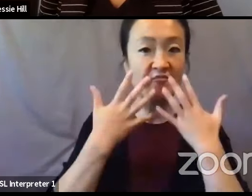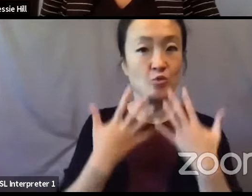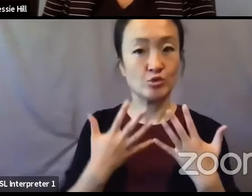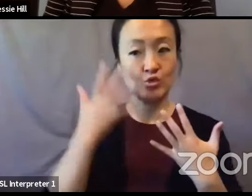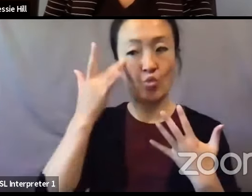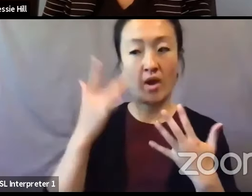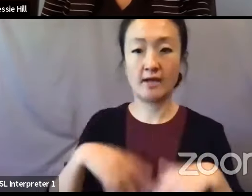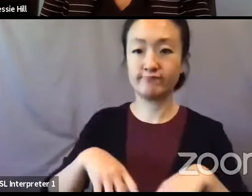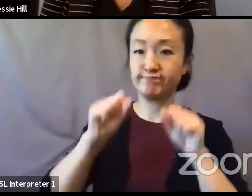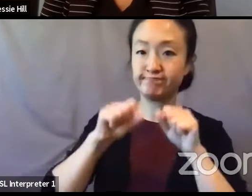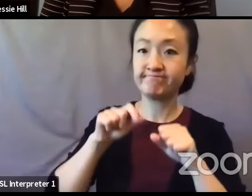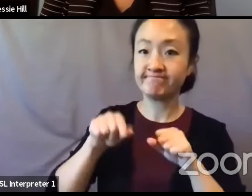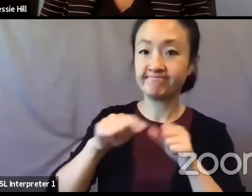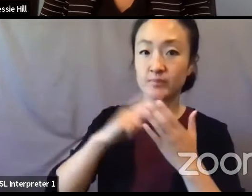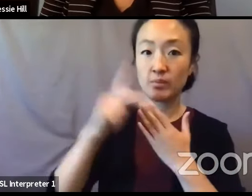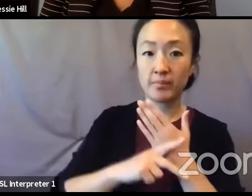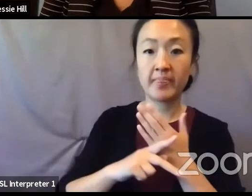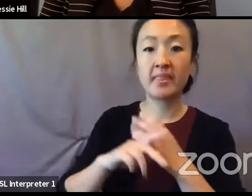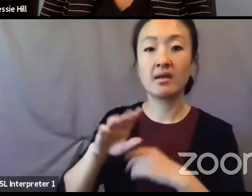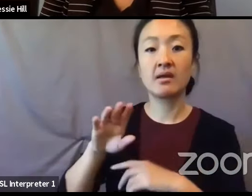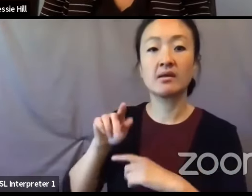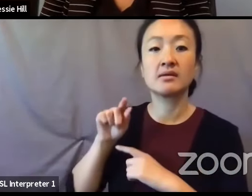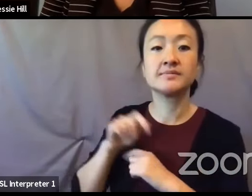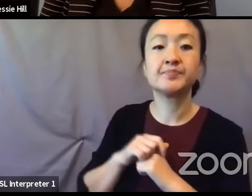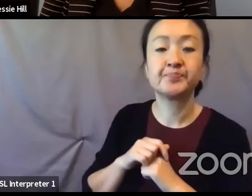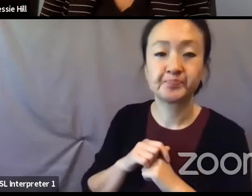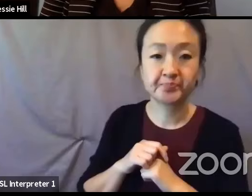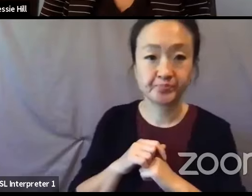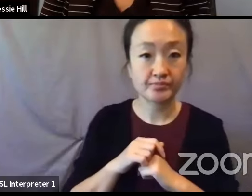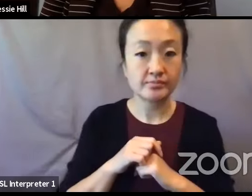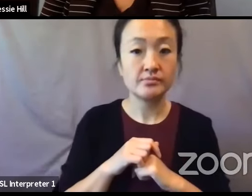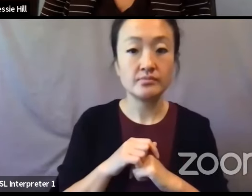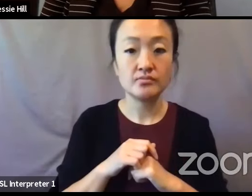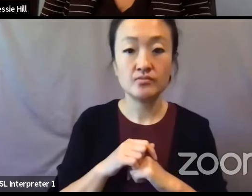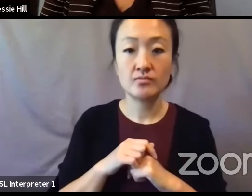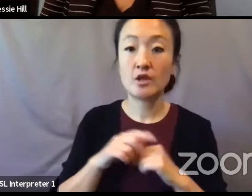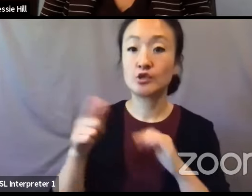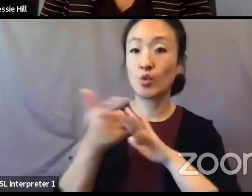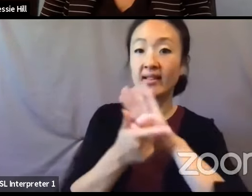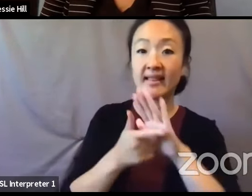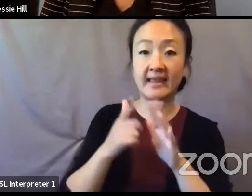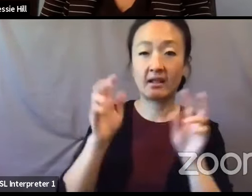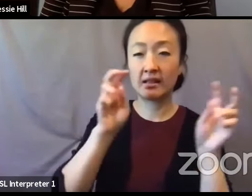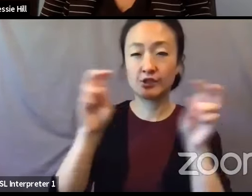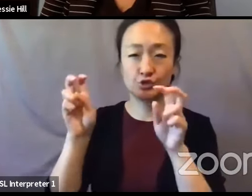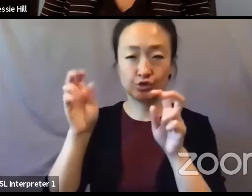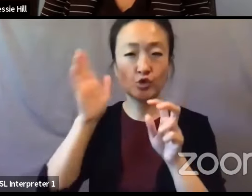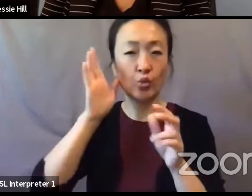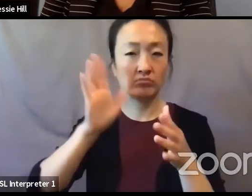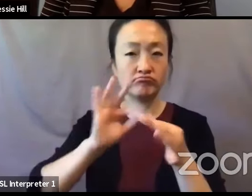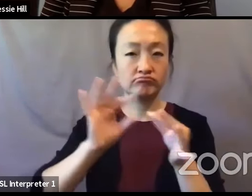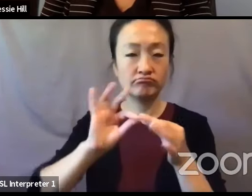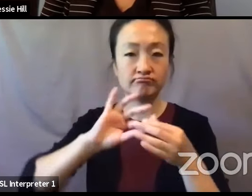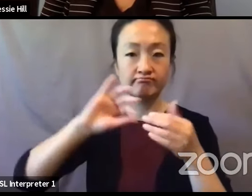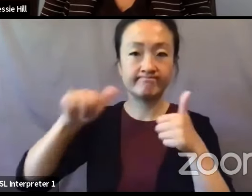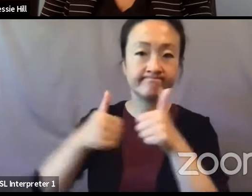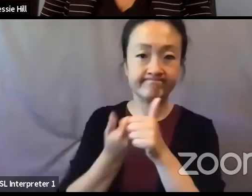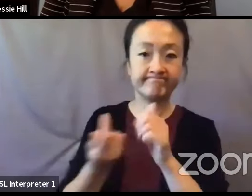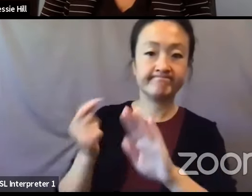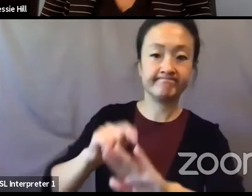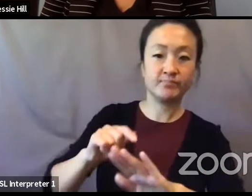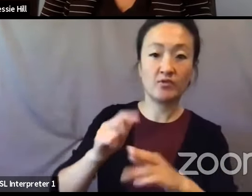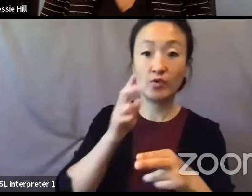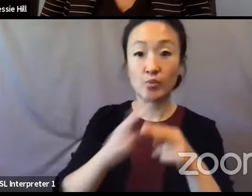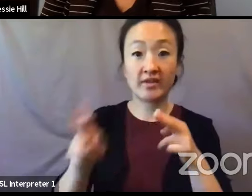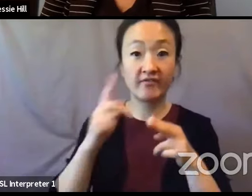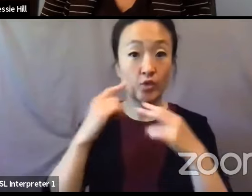talk about the legal issues that frame what we're going through. I want to briefly for the